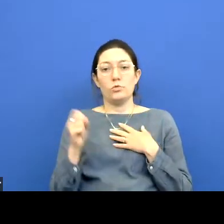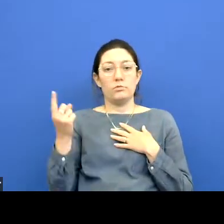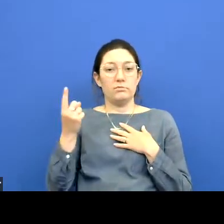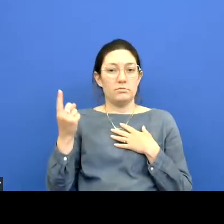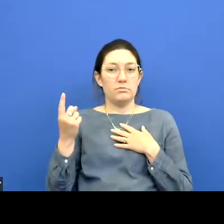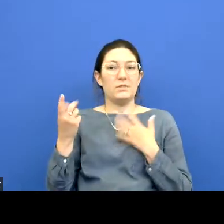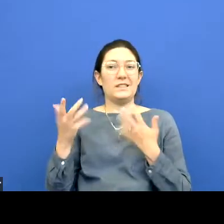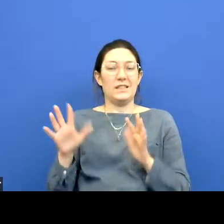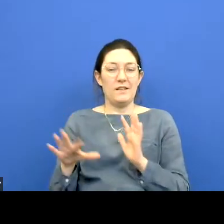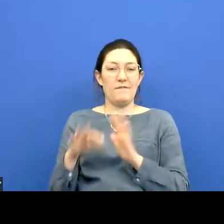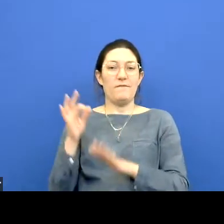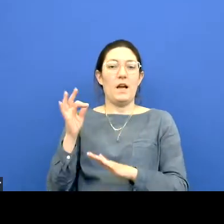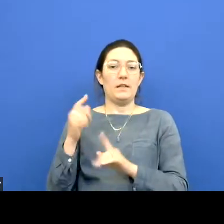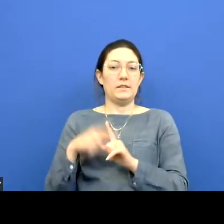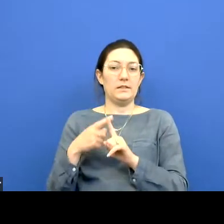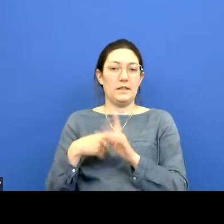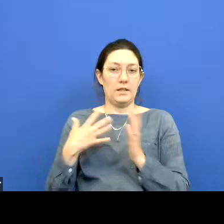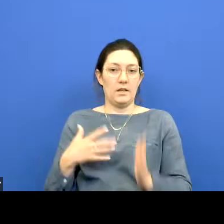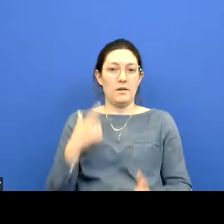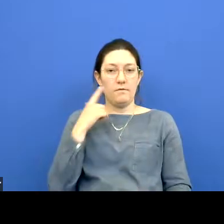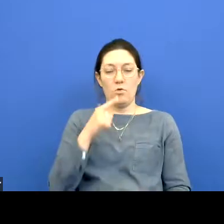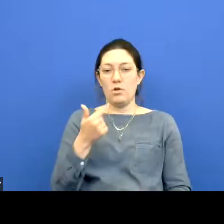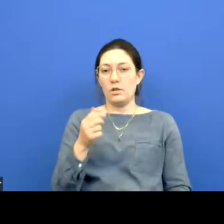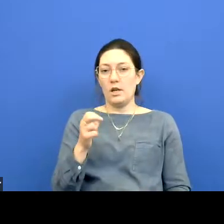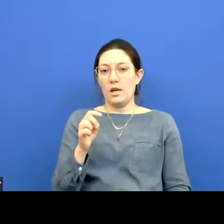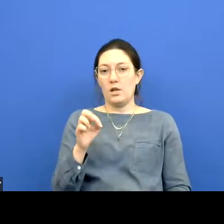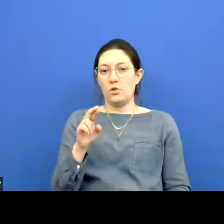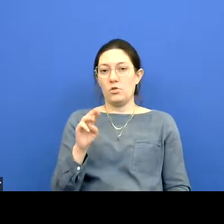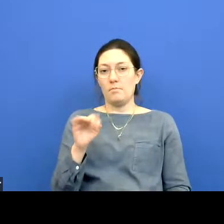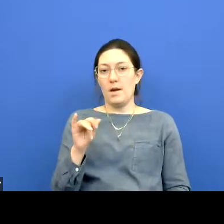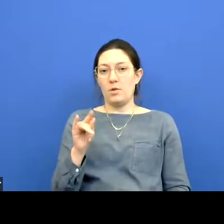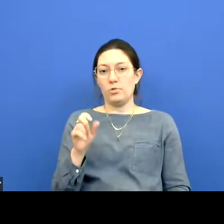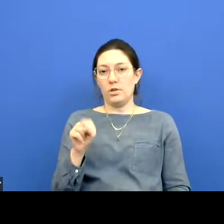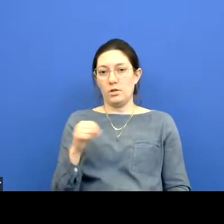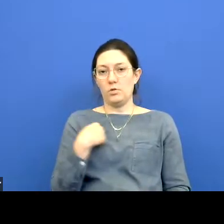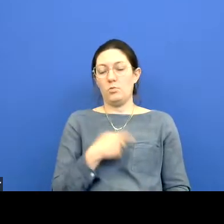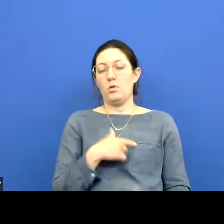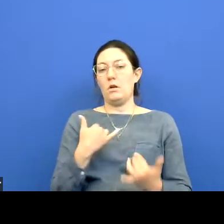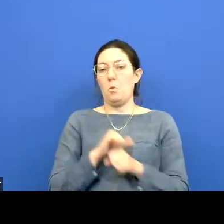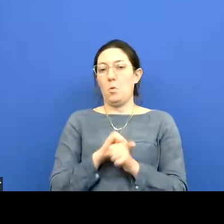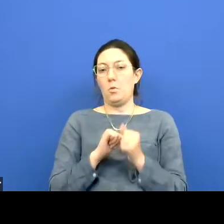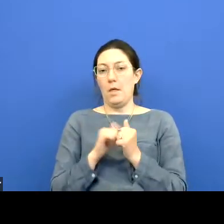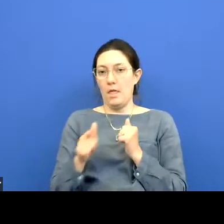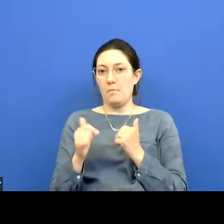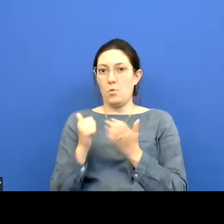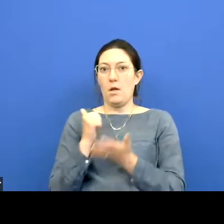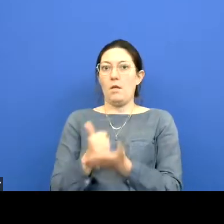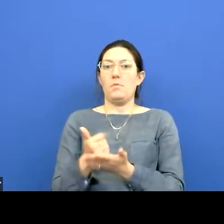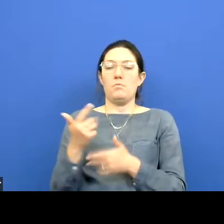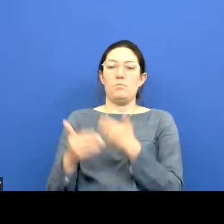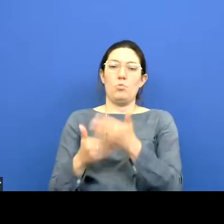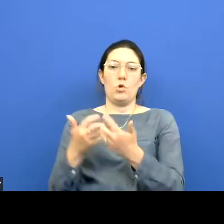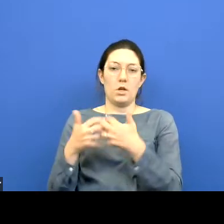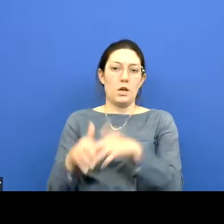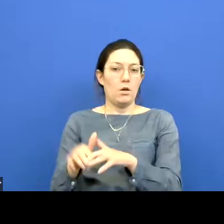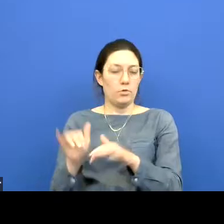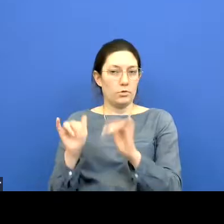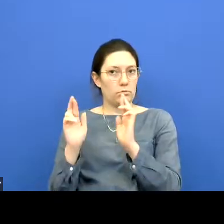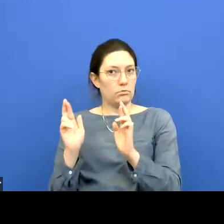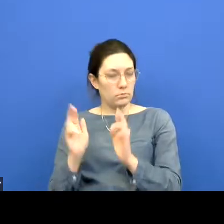finally find a tenant for Gander Mountain. There's some stuff we're working with them to help make that happen, but that's another yeah,